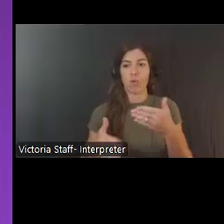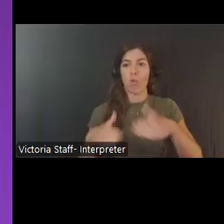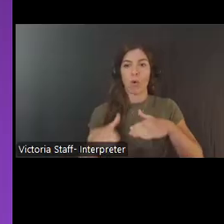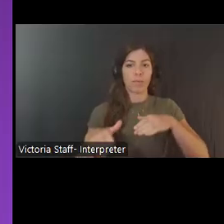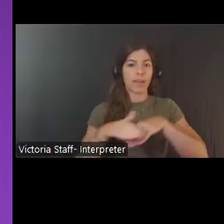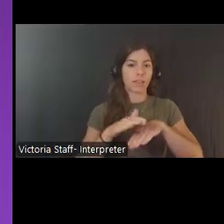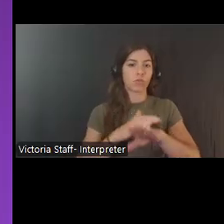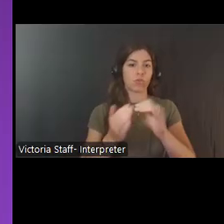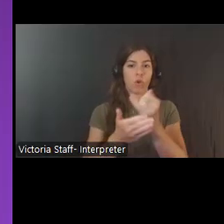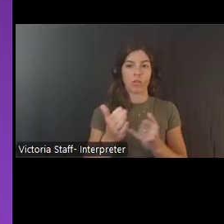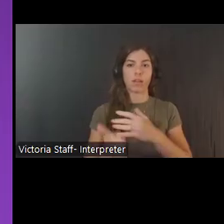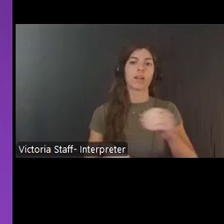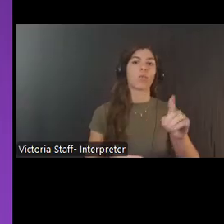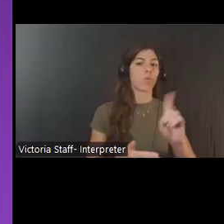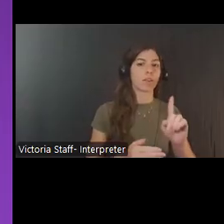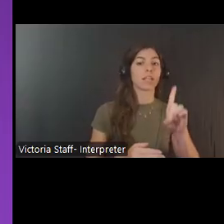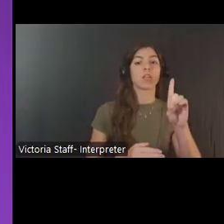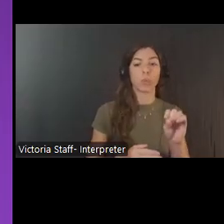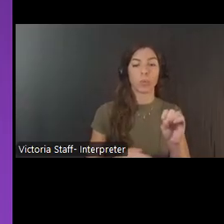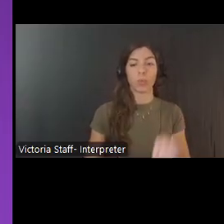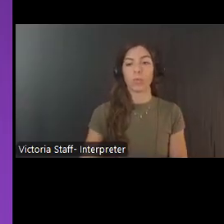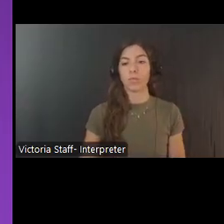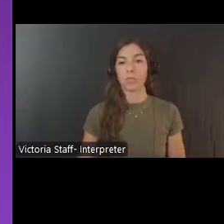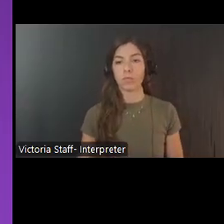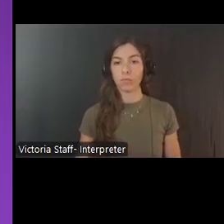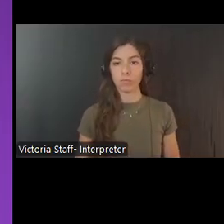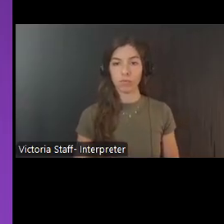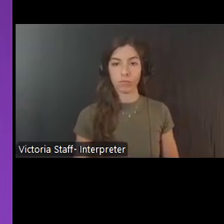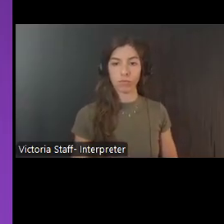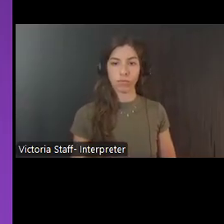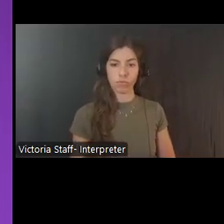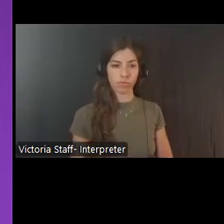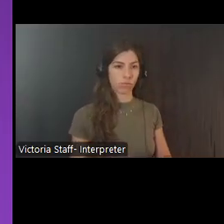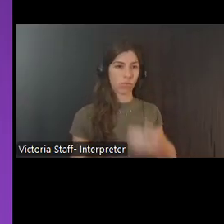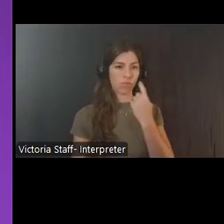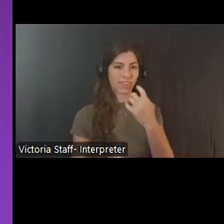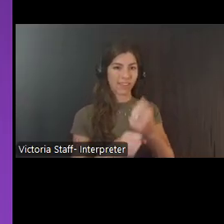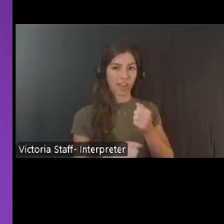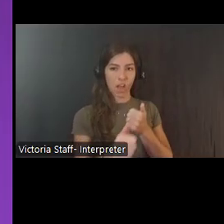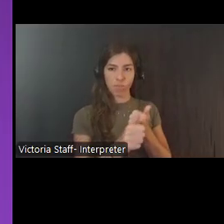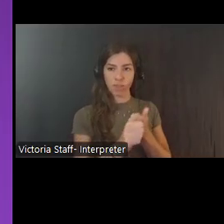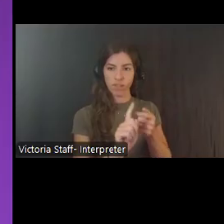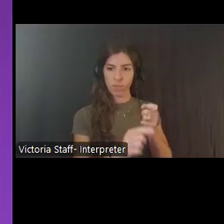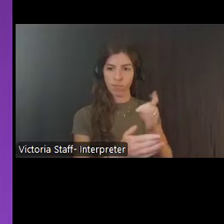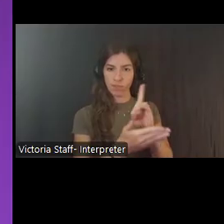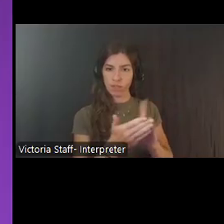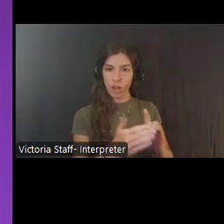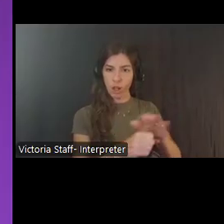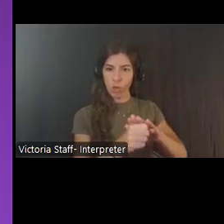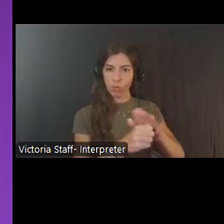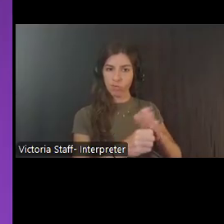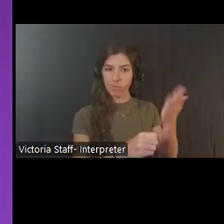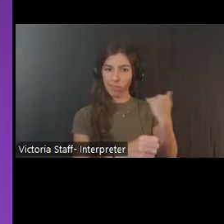do. Um, have we gotten an update from Designing Local in the last month or